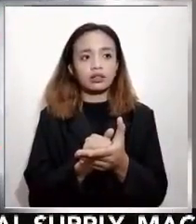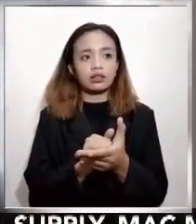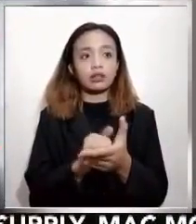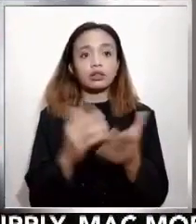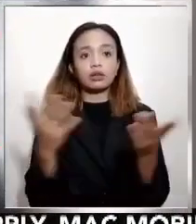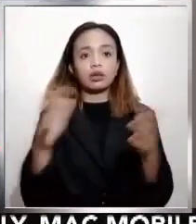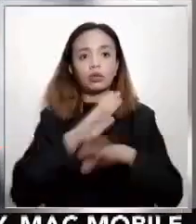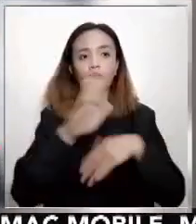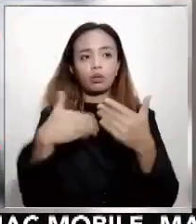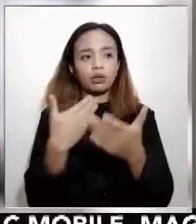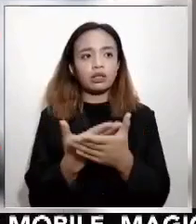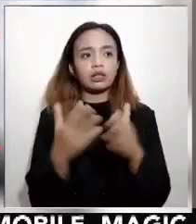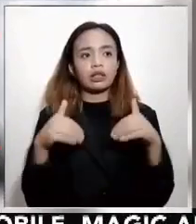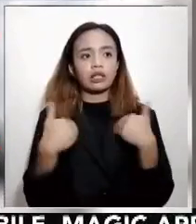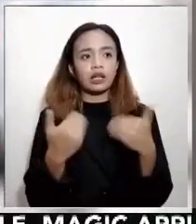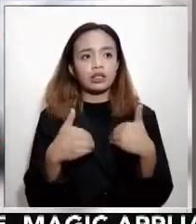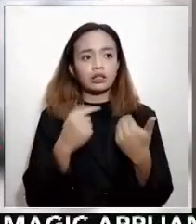gas